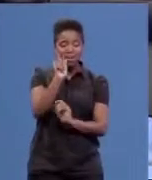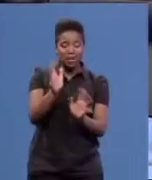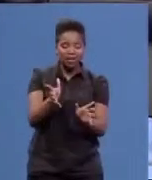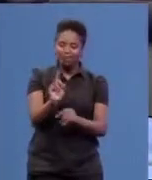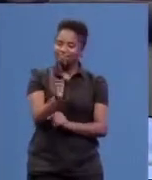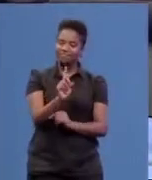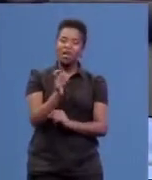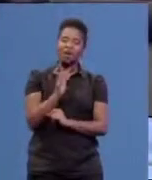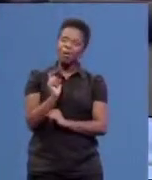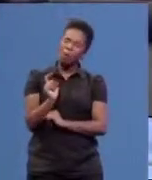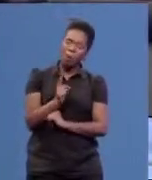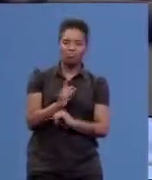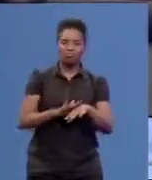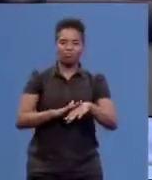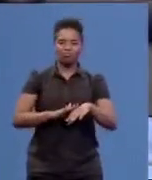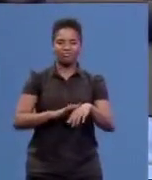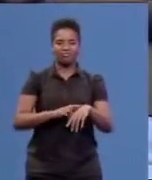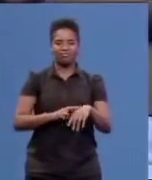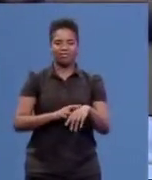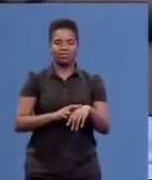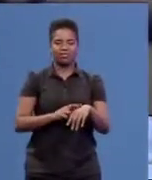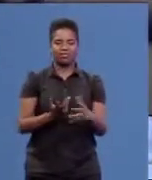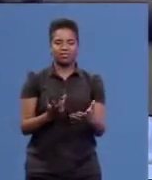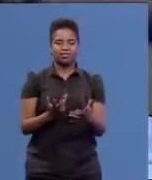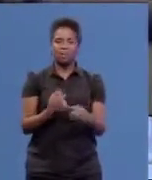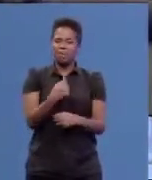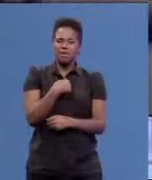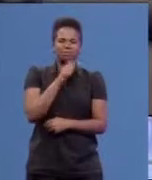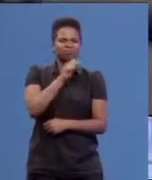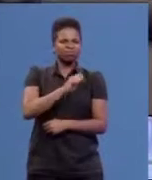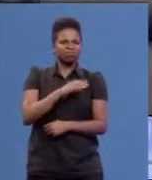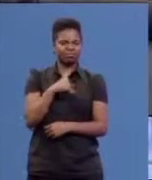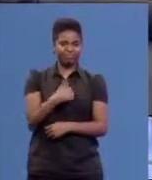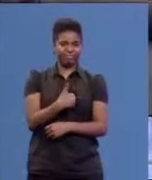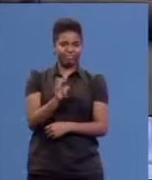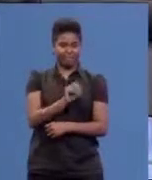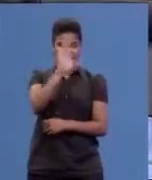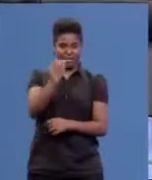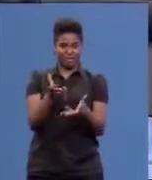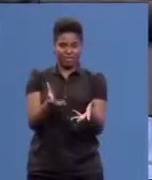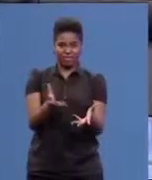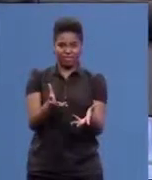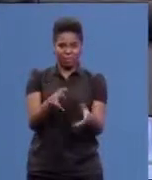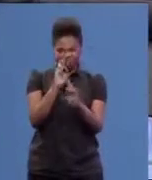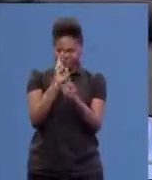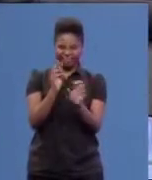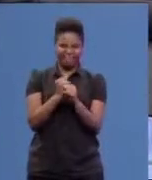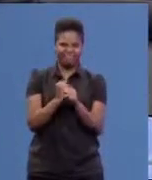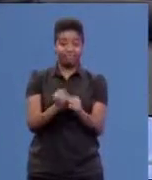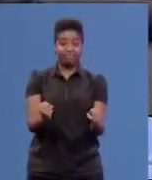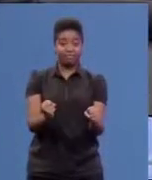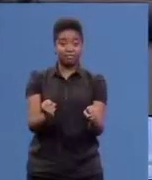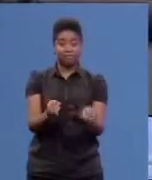okubana silinde iprotocol, sihloniphe. Iyandihlupha into endiyibona eSouth Africa, Robert, ba ingathi asihloniphi izinto ezithethwa ku-Twitter.